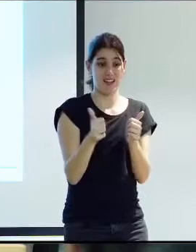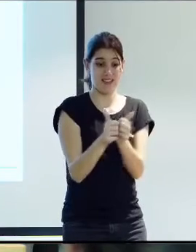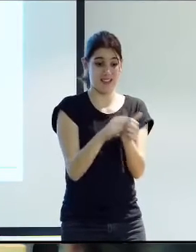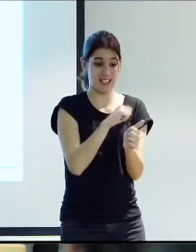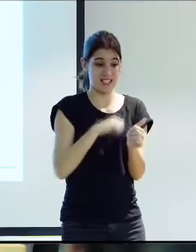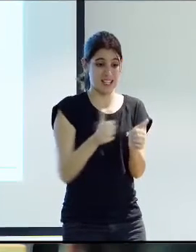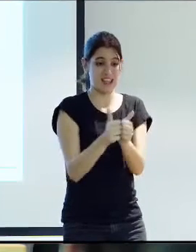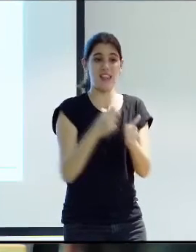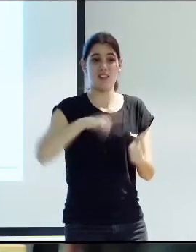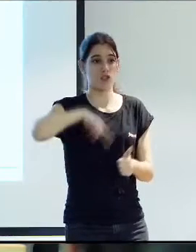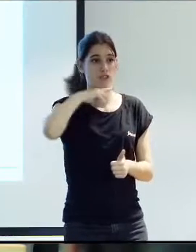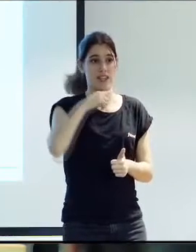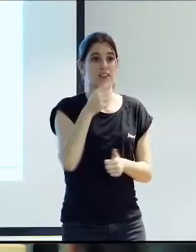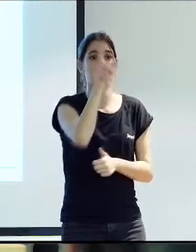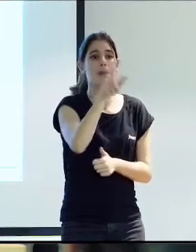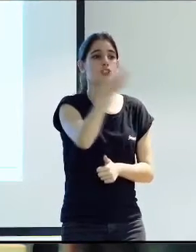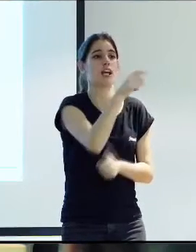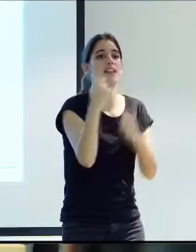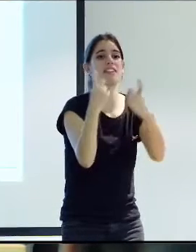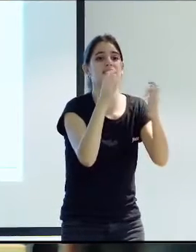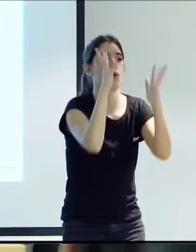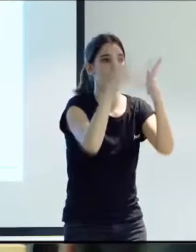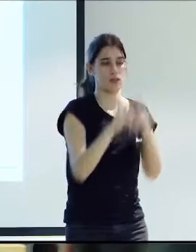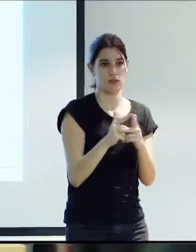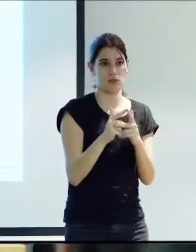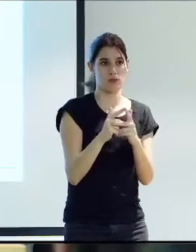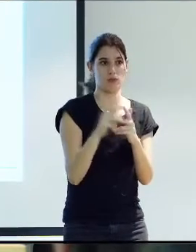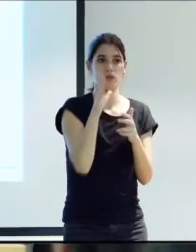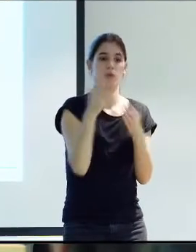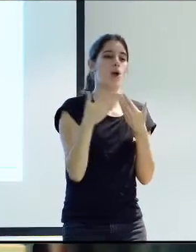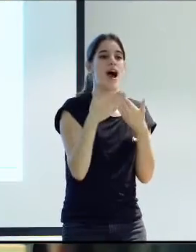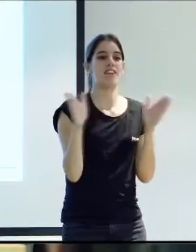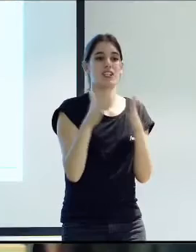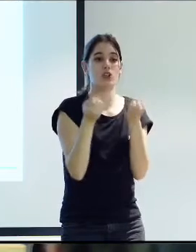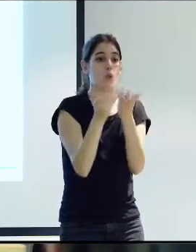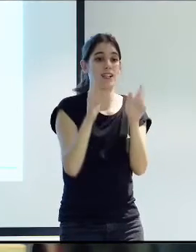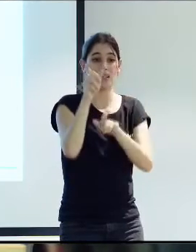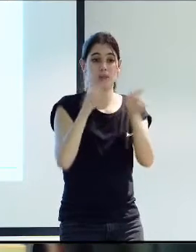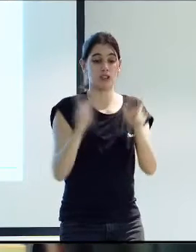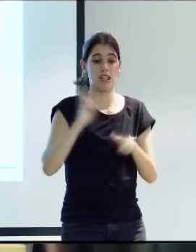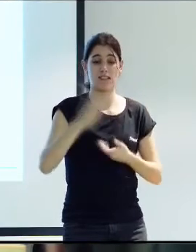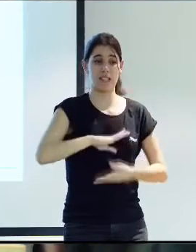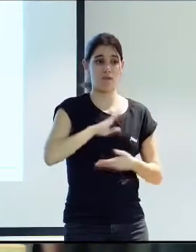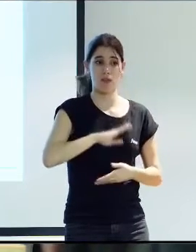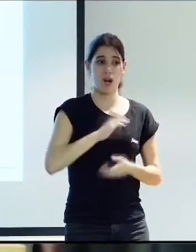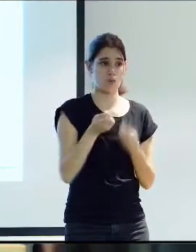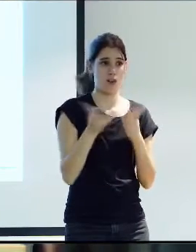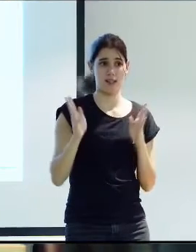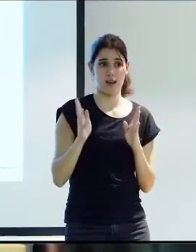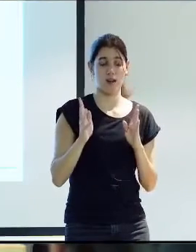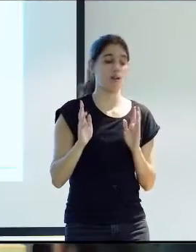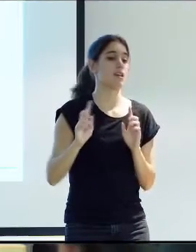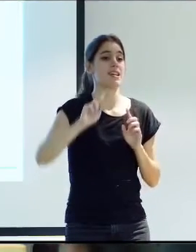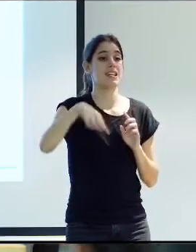here should be enough, so enough that the person needs and open to any person with functional